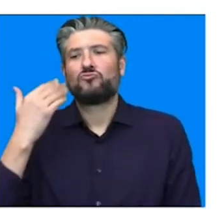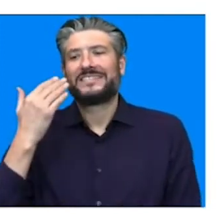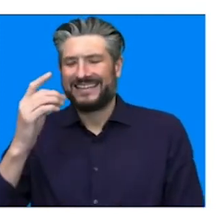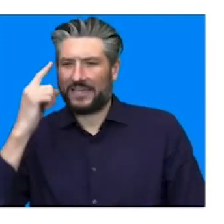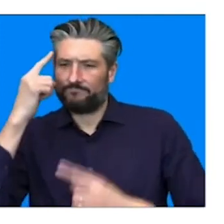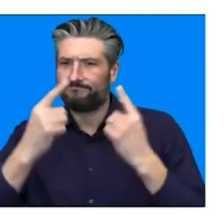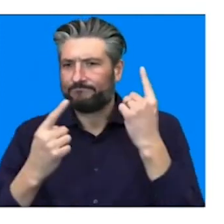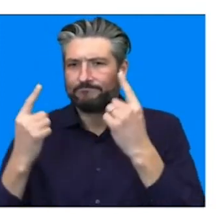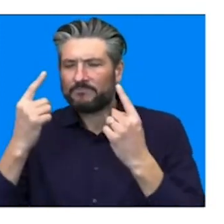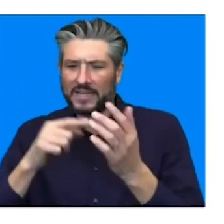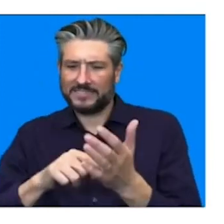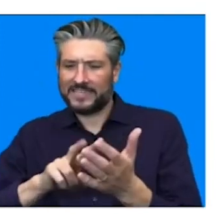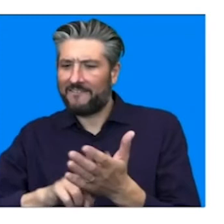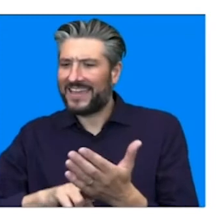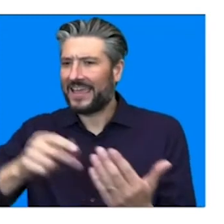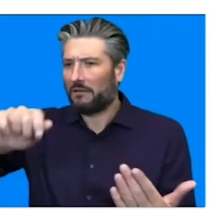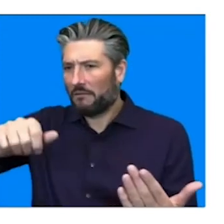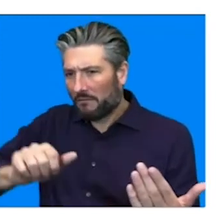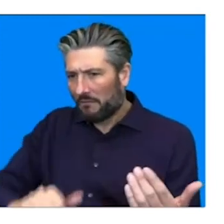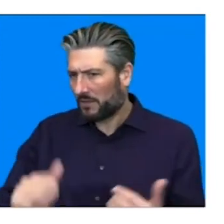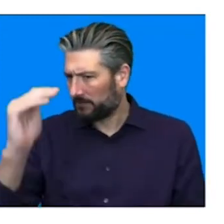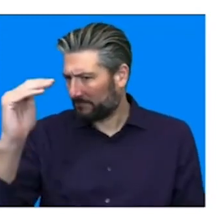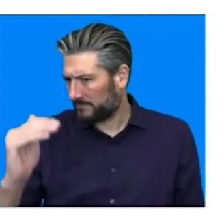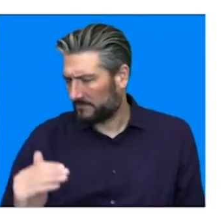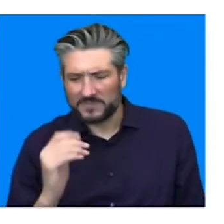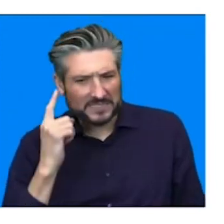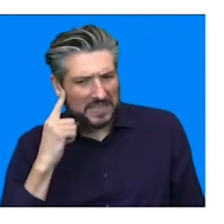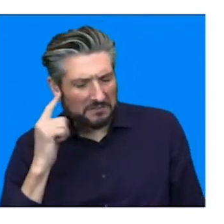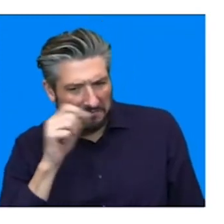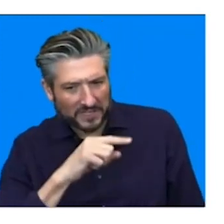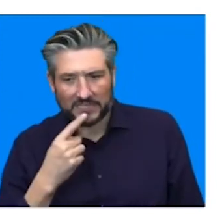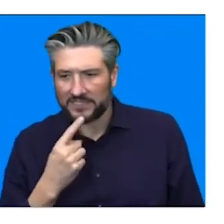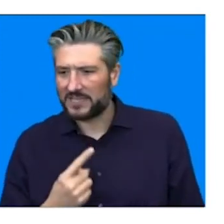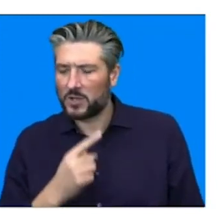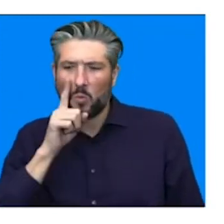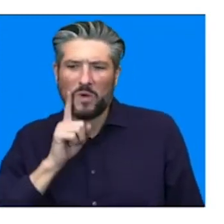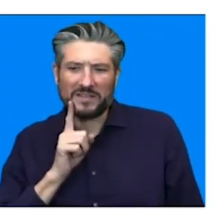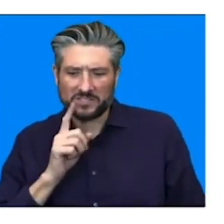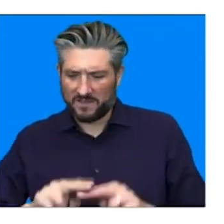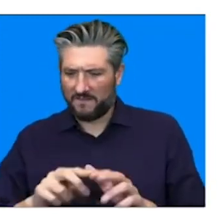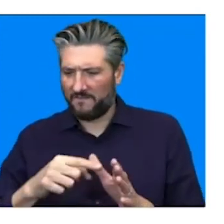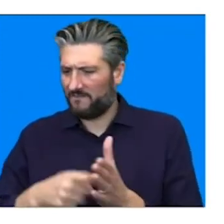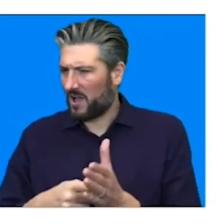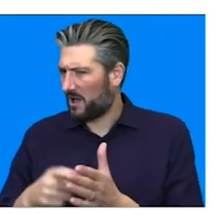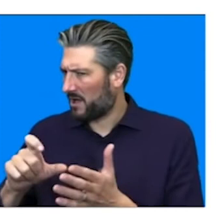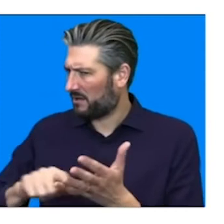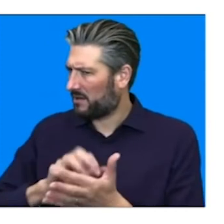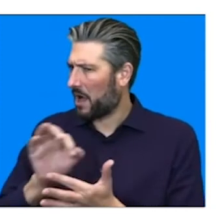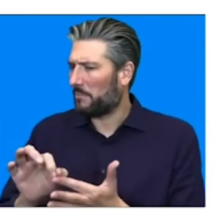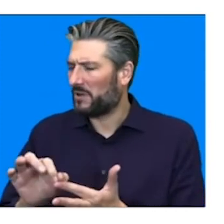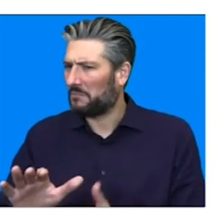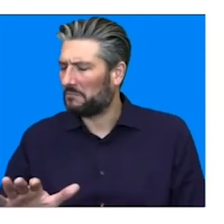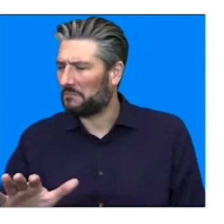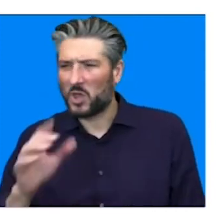the TV listings which sounded like this. Women's FA Cup, I don't know what you heard there, but what it should have said